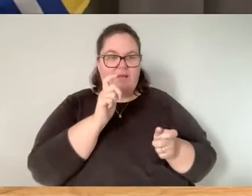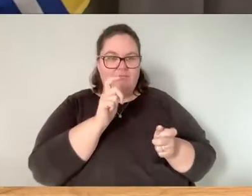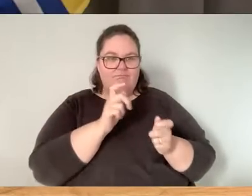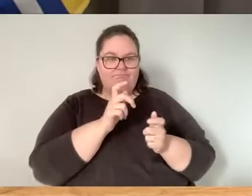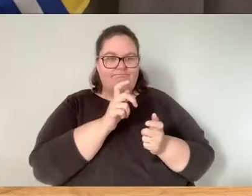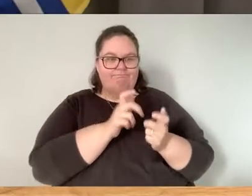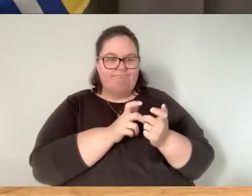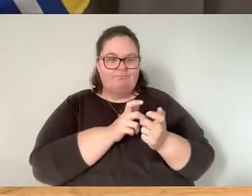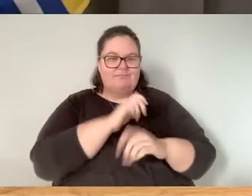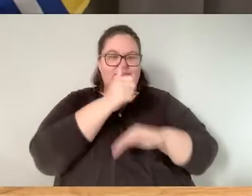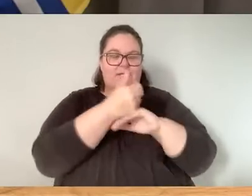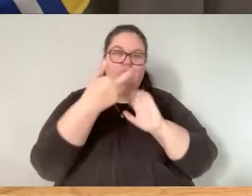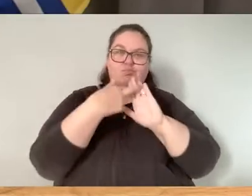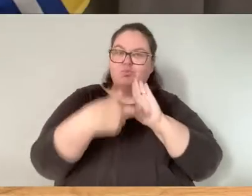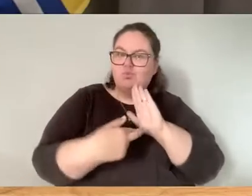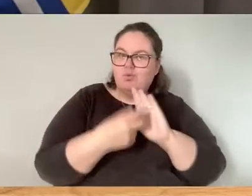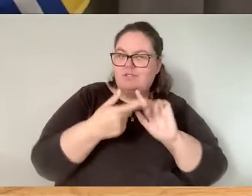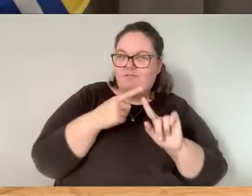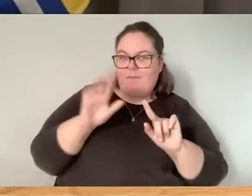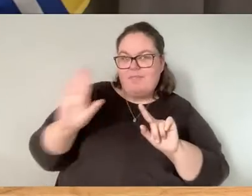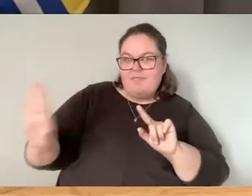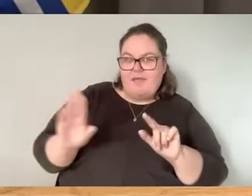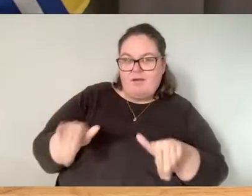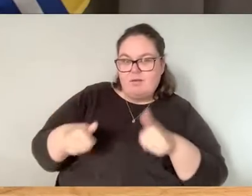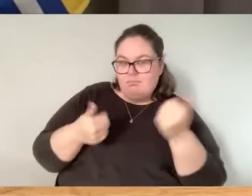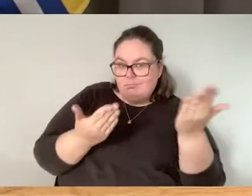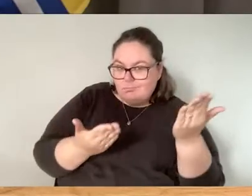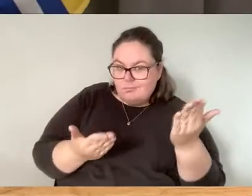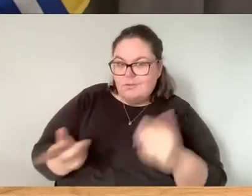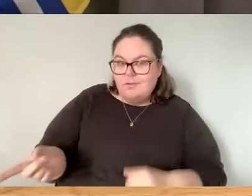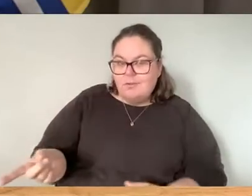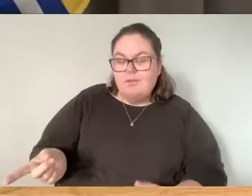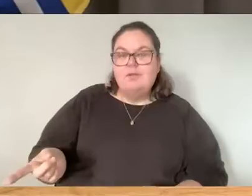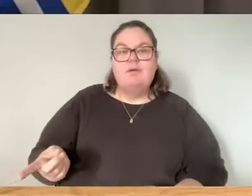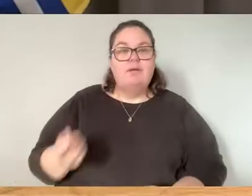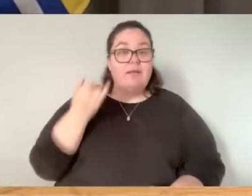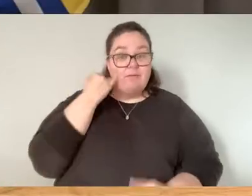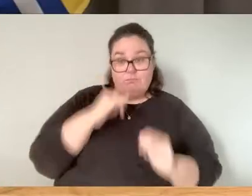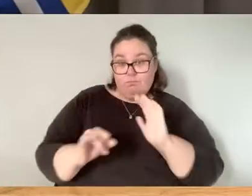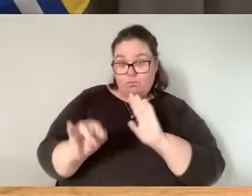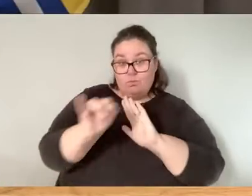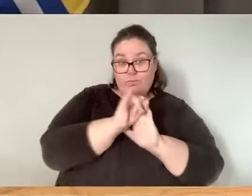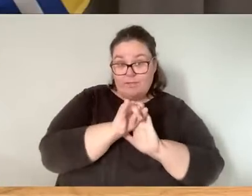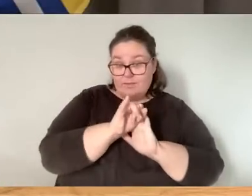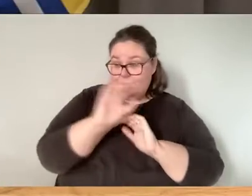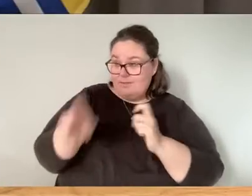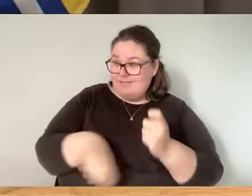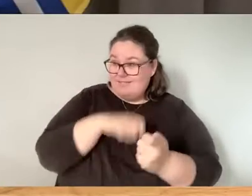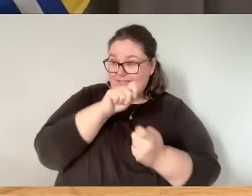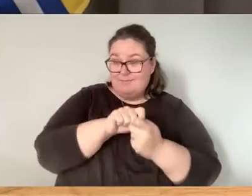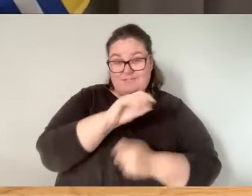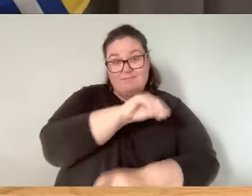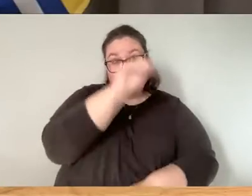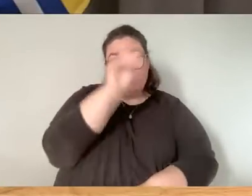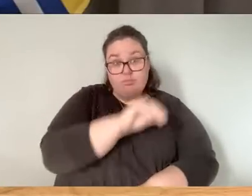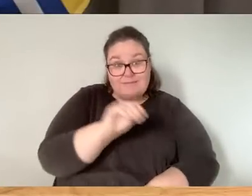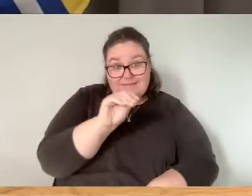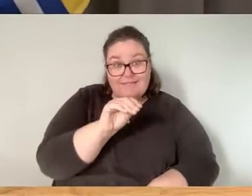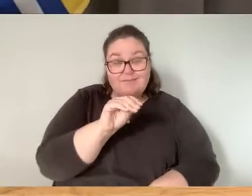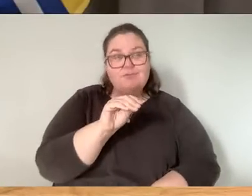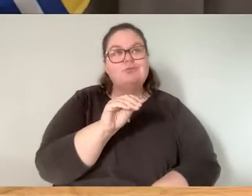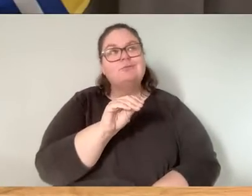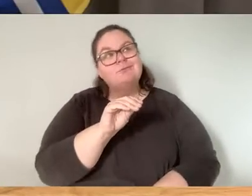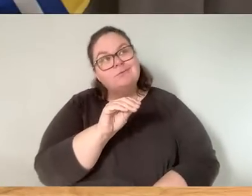into regulations in order to implement them. Even if we identify a specific percentage, what we would like to achieve